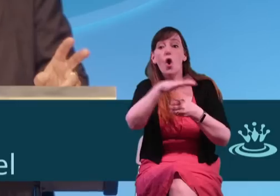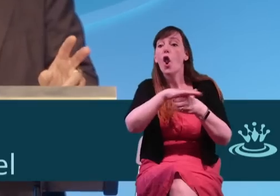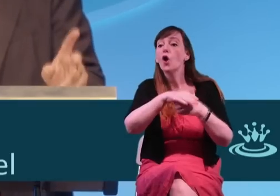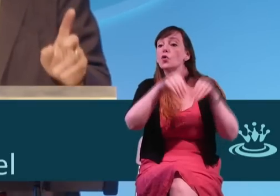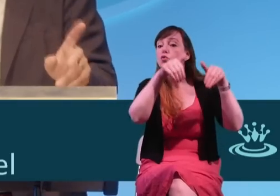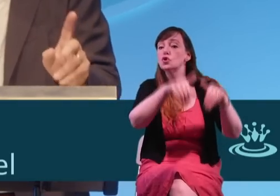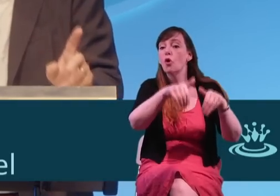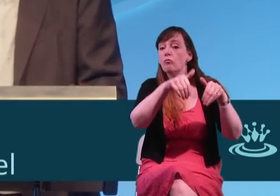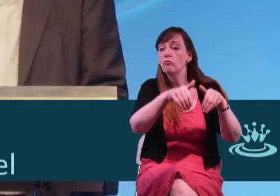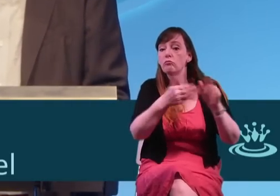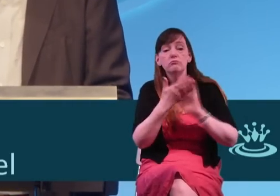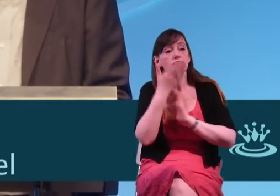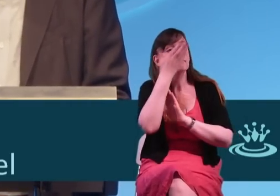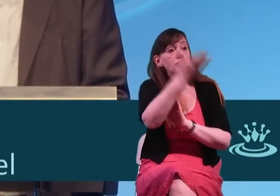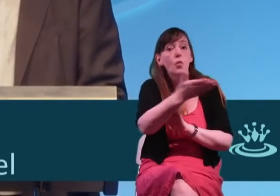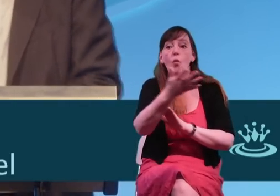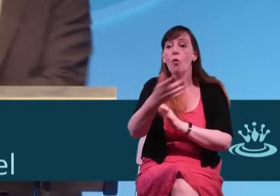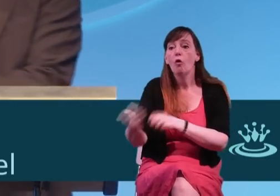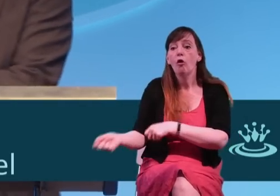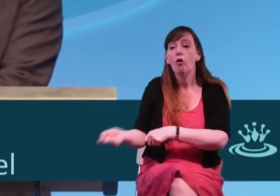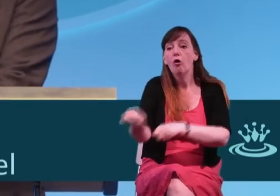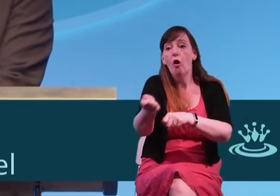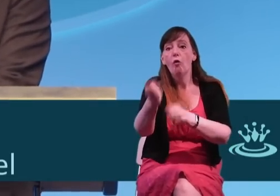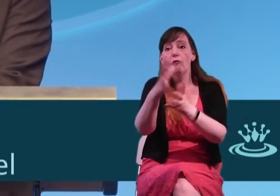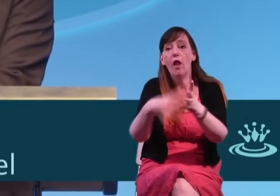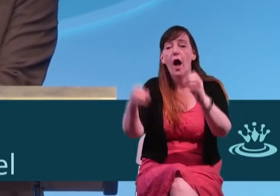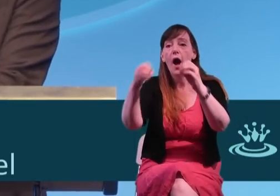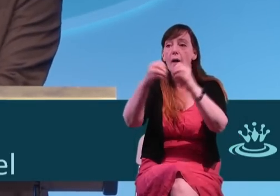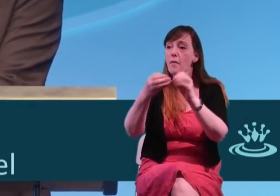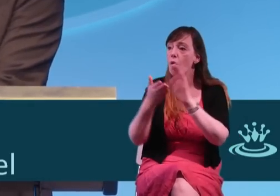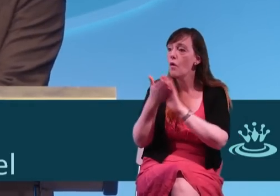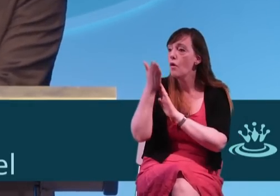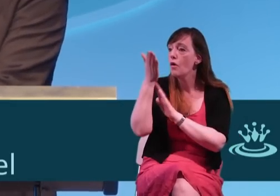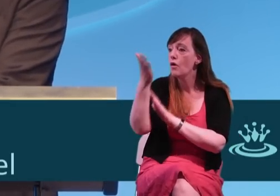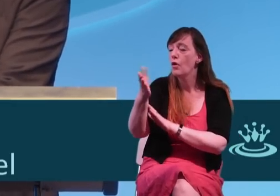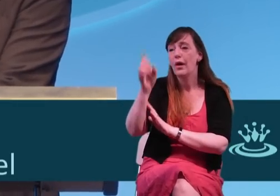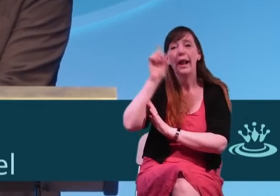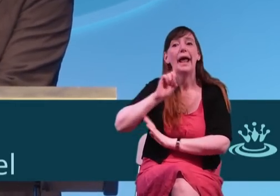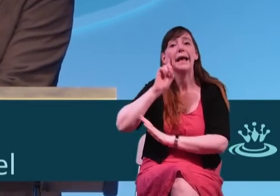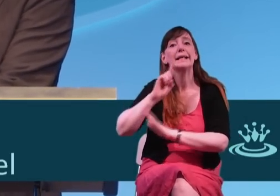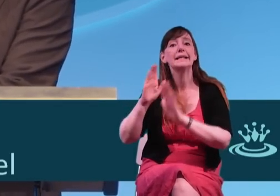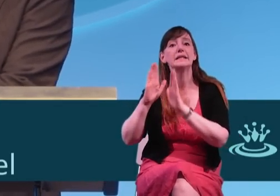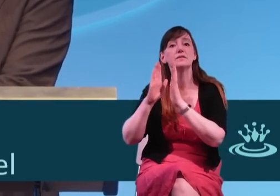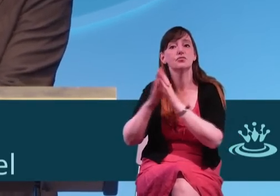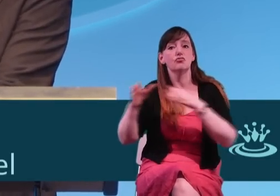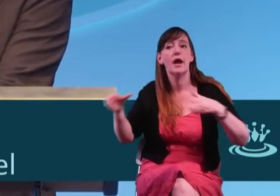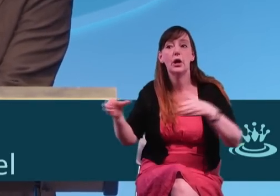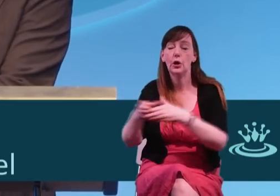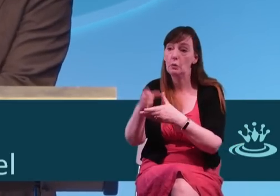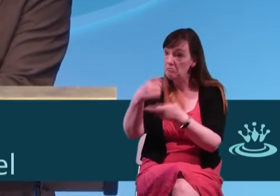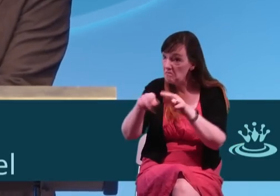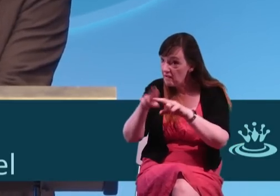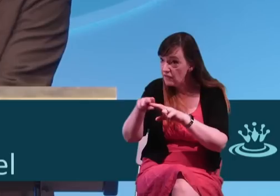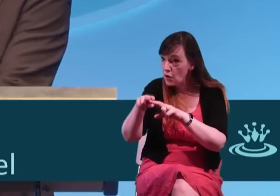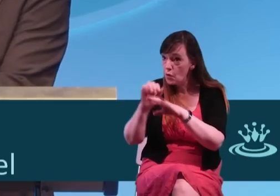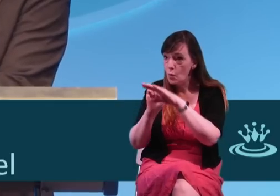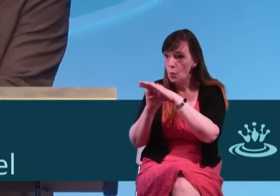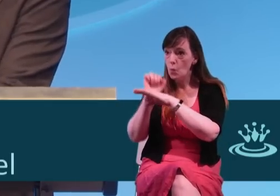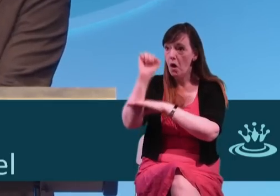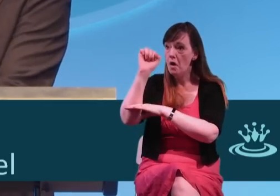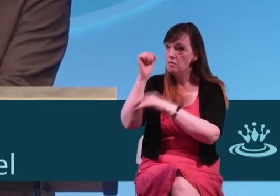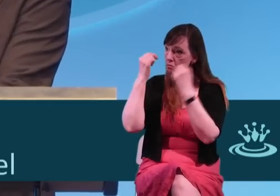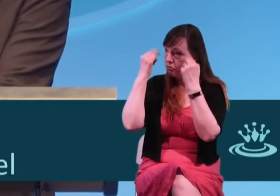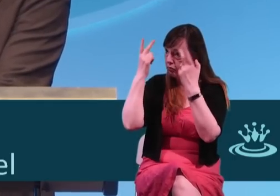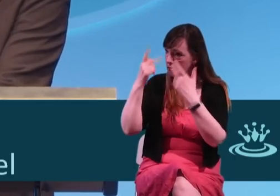are prepared at your golf club, if you are prepared in your ladies' prayer group to actually say, I